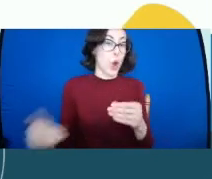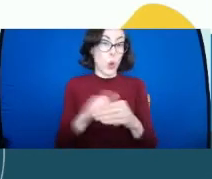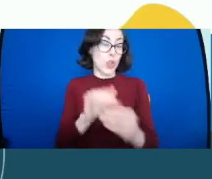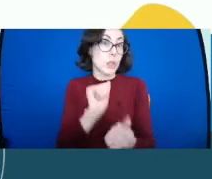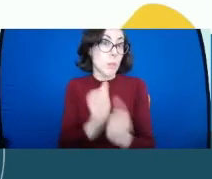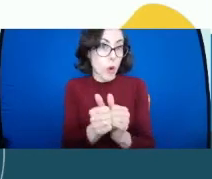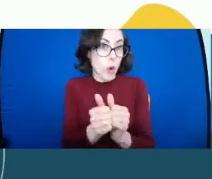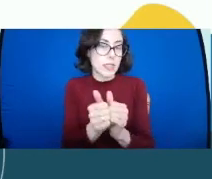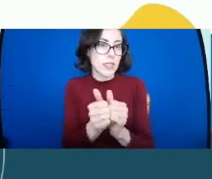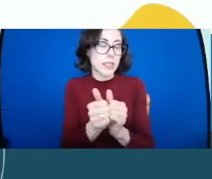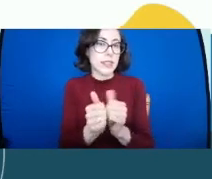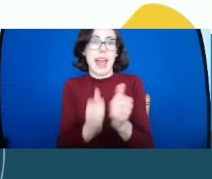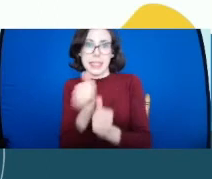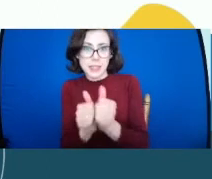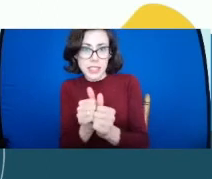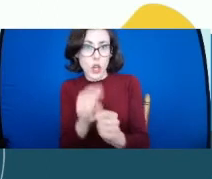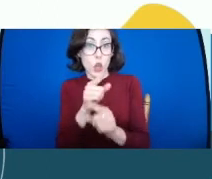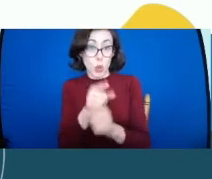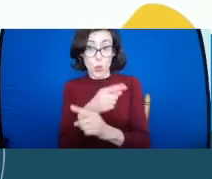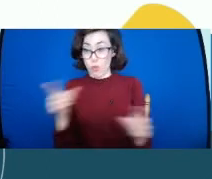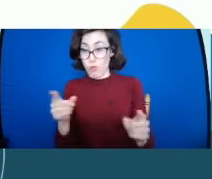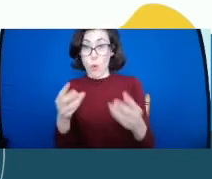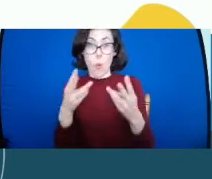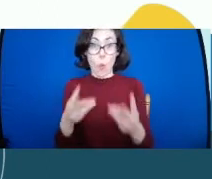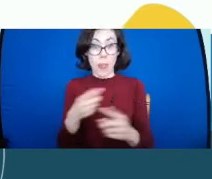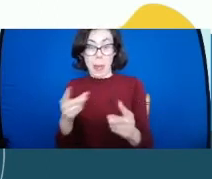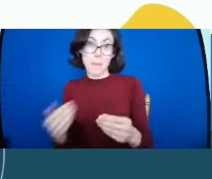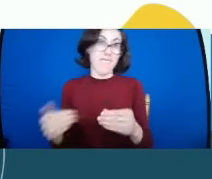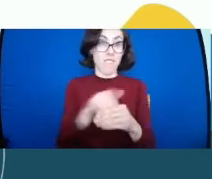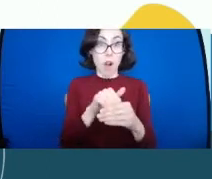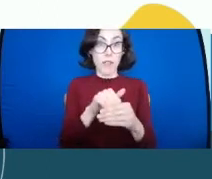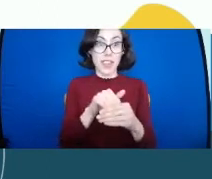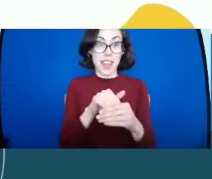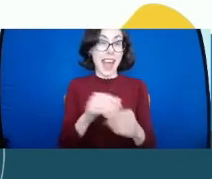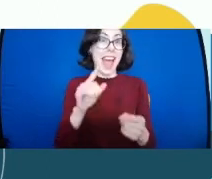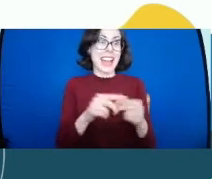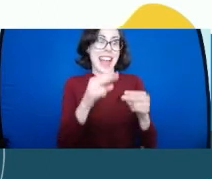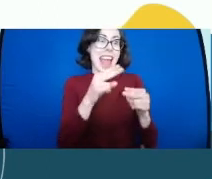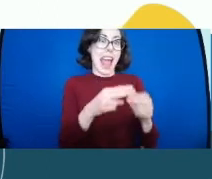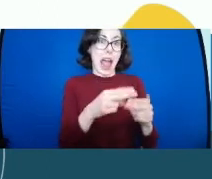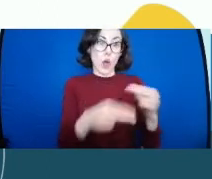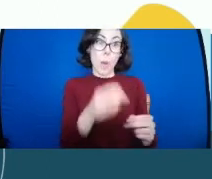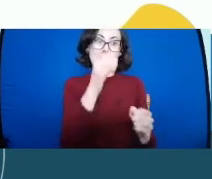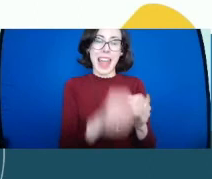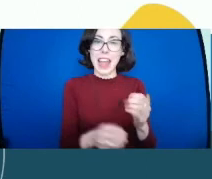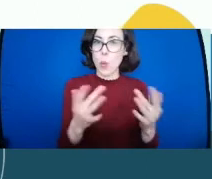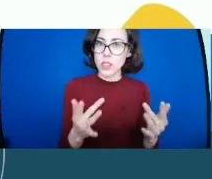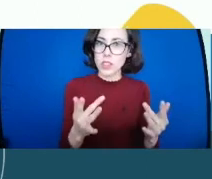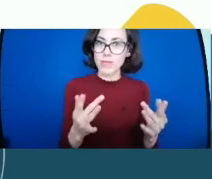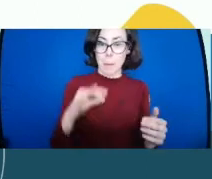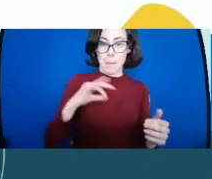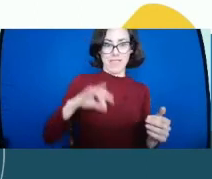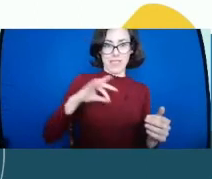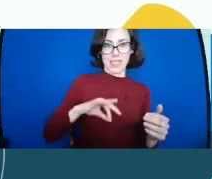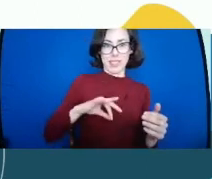fitness, your hope is that the outcomes associated with that will be related to perhaps weight